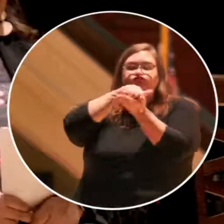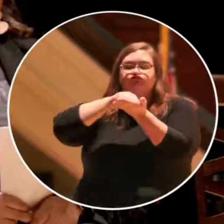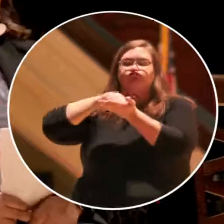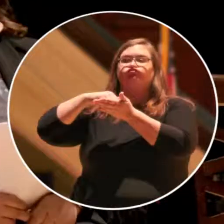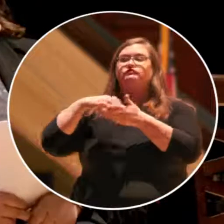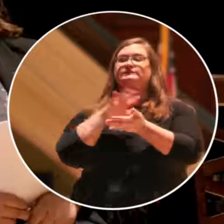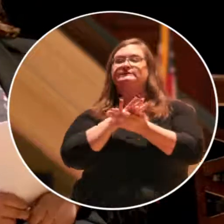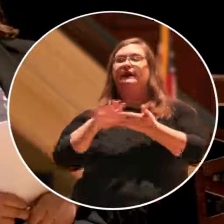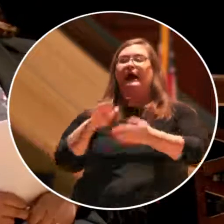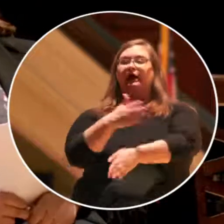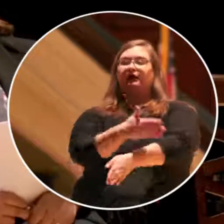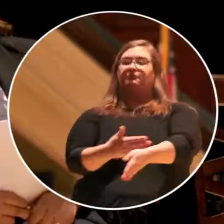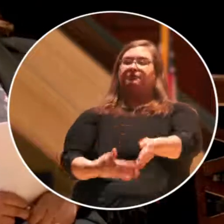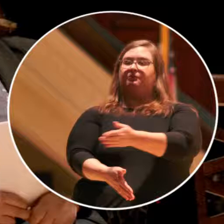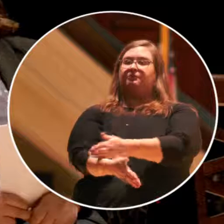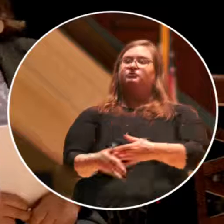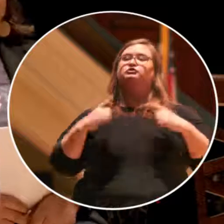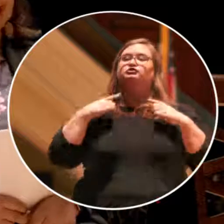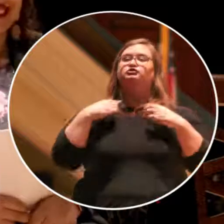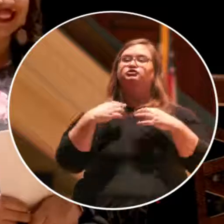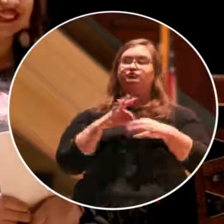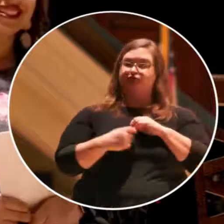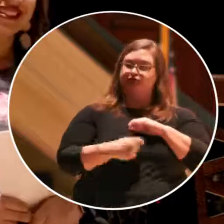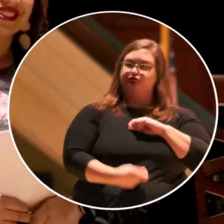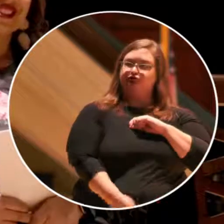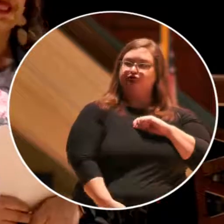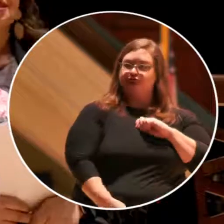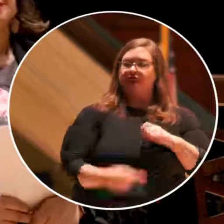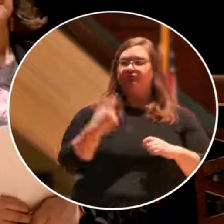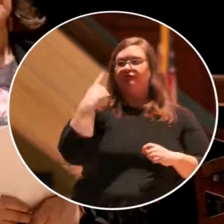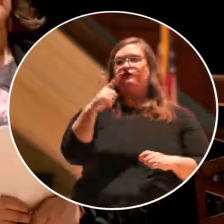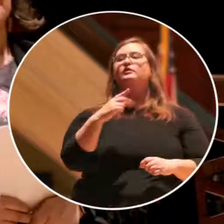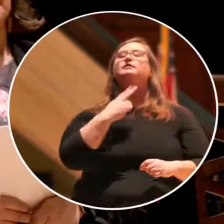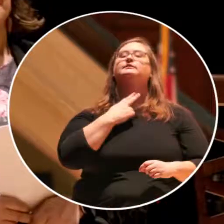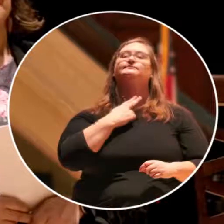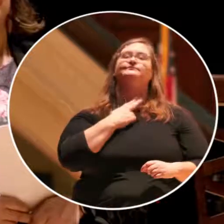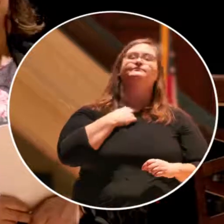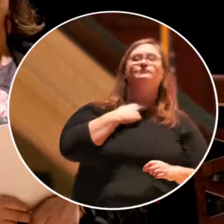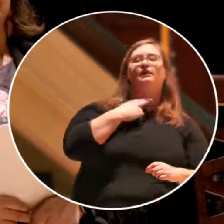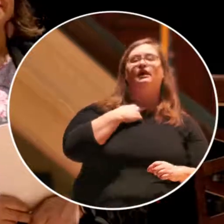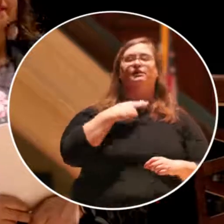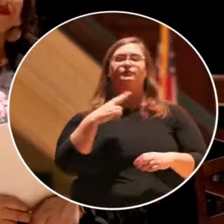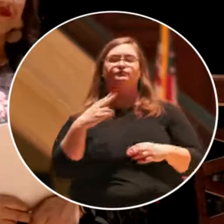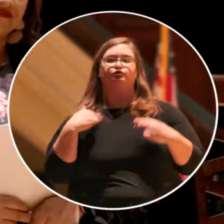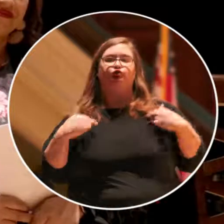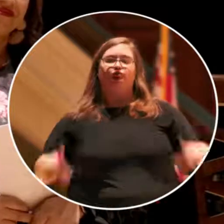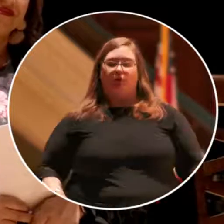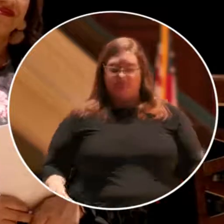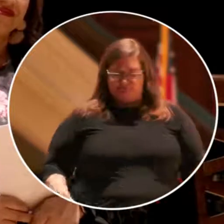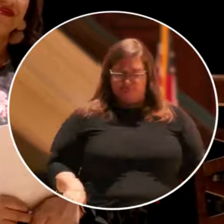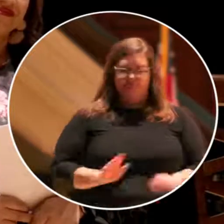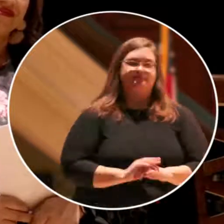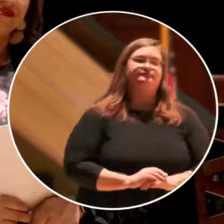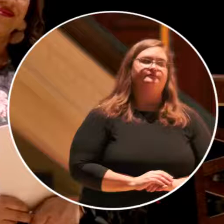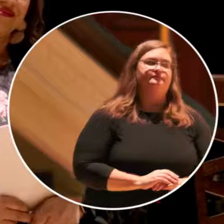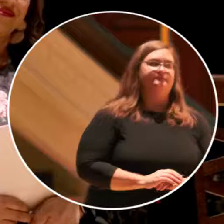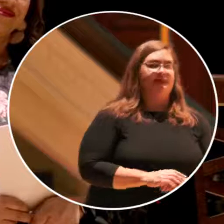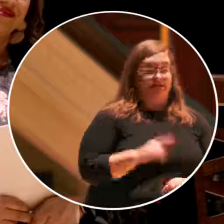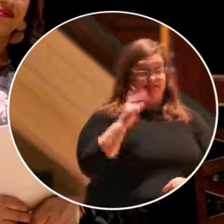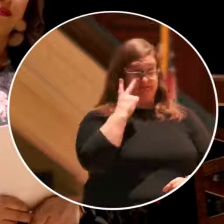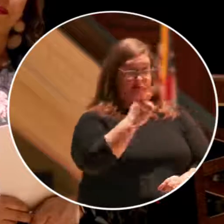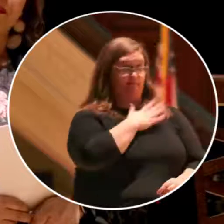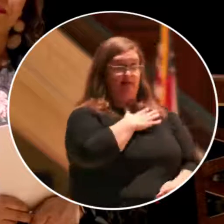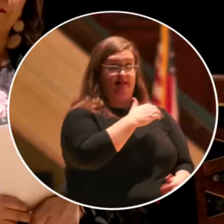my eyes, they had no money and no fun. And she saw my life as the